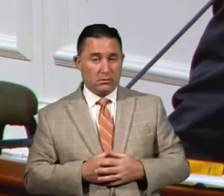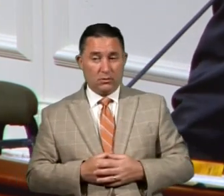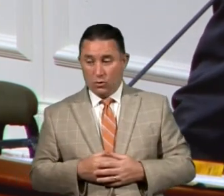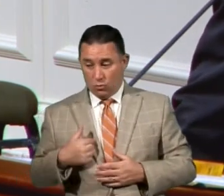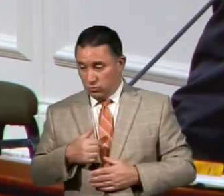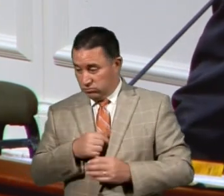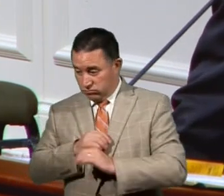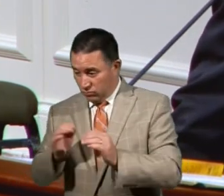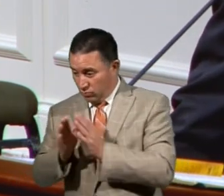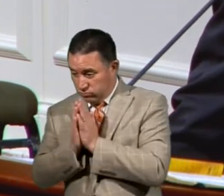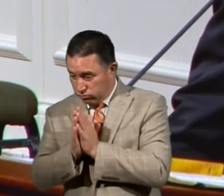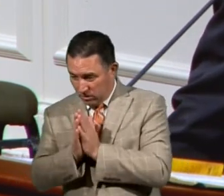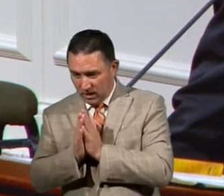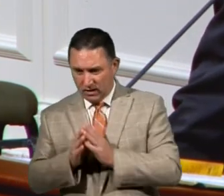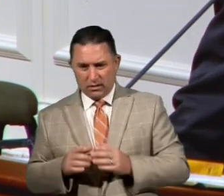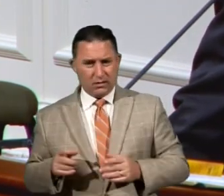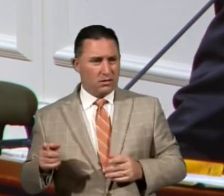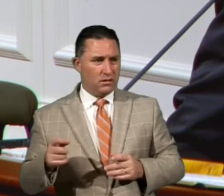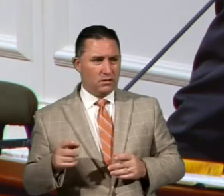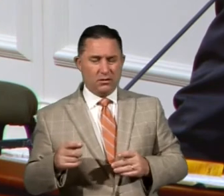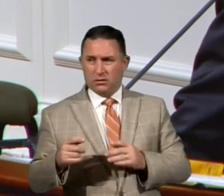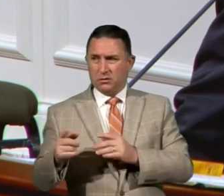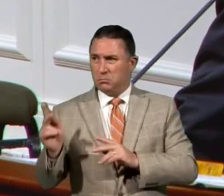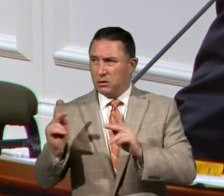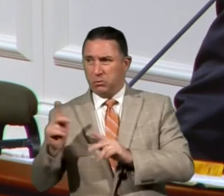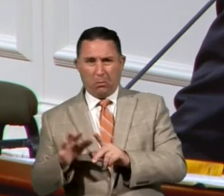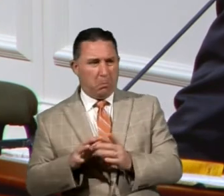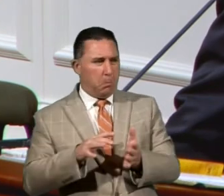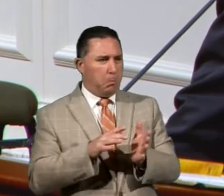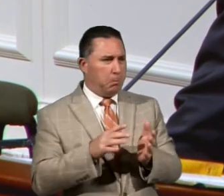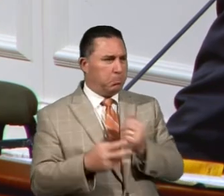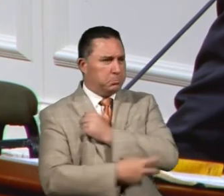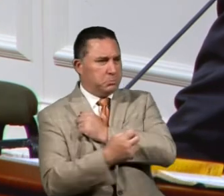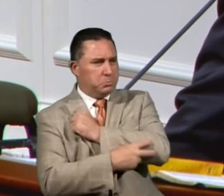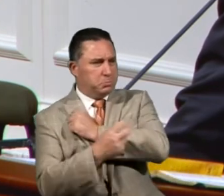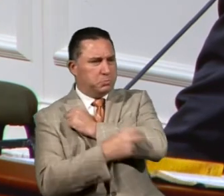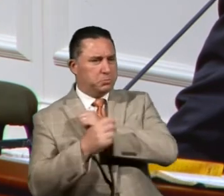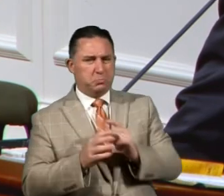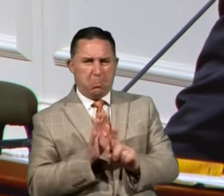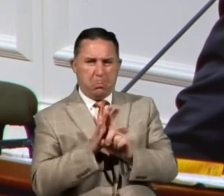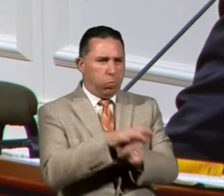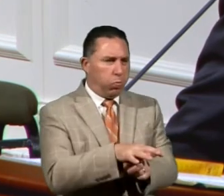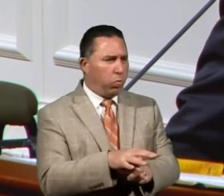If we don't pray, marauders overrun our village and steal everything.